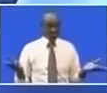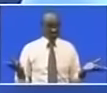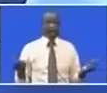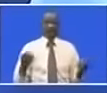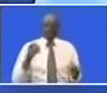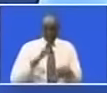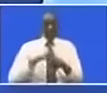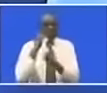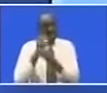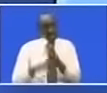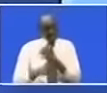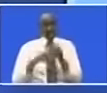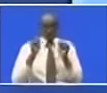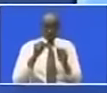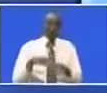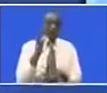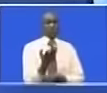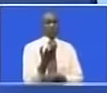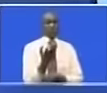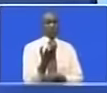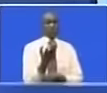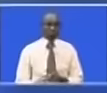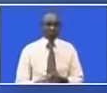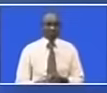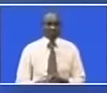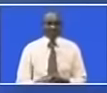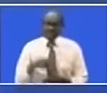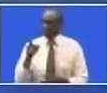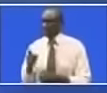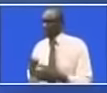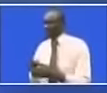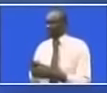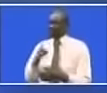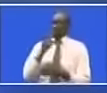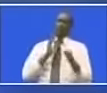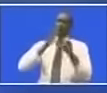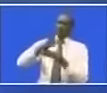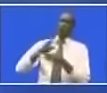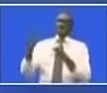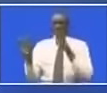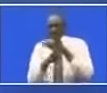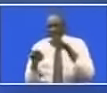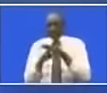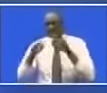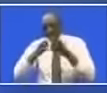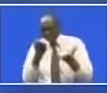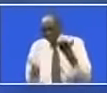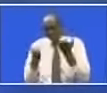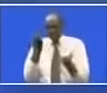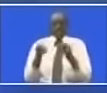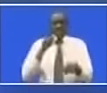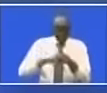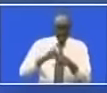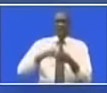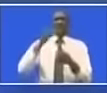hard working, I'm going to do much more to transform. Overall assessment of everything from the time you interviewed the